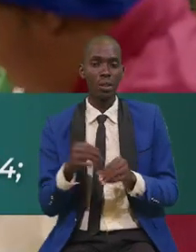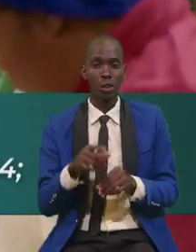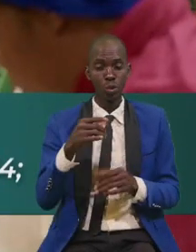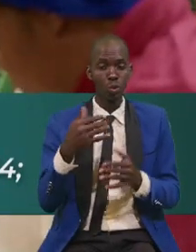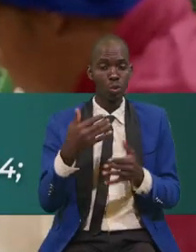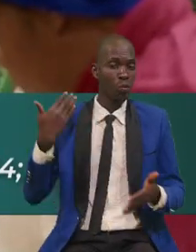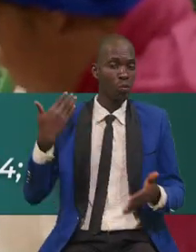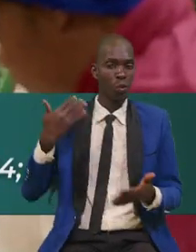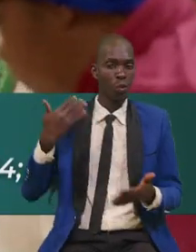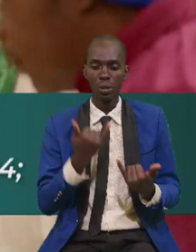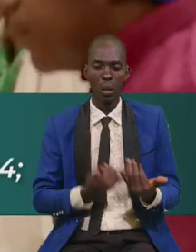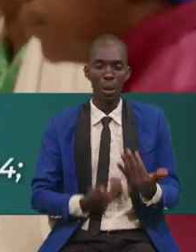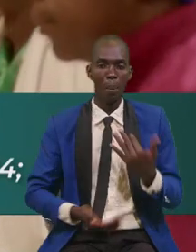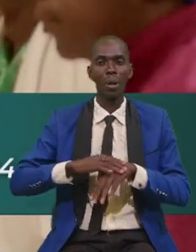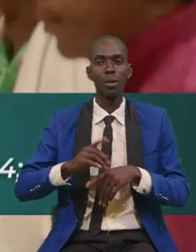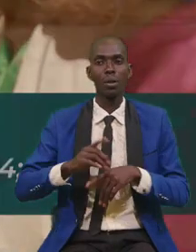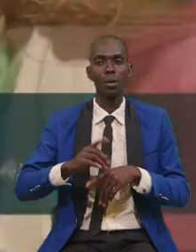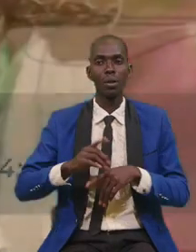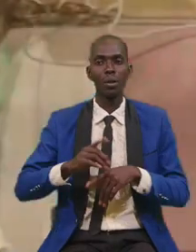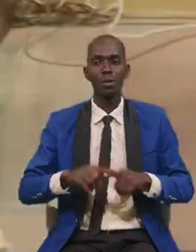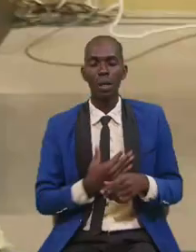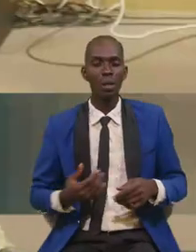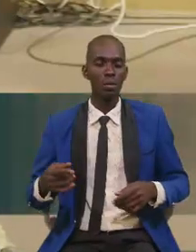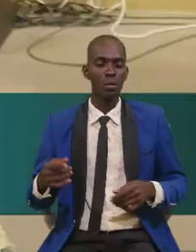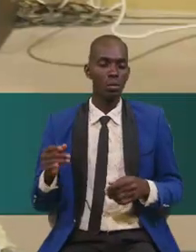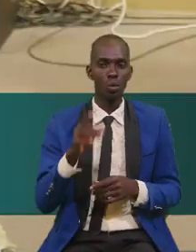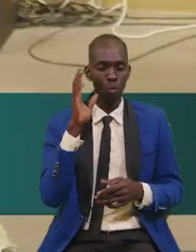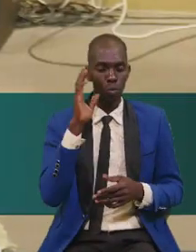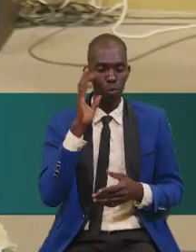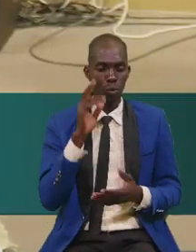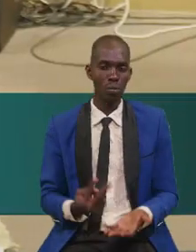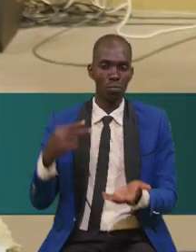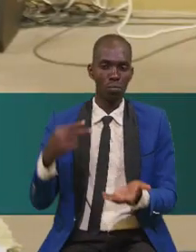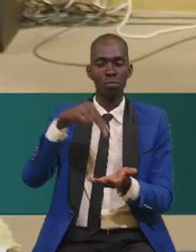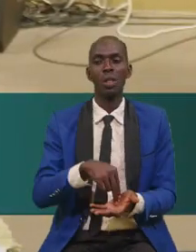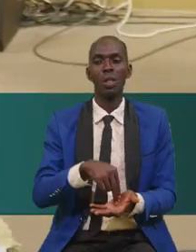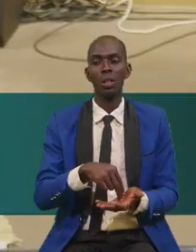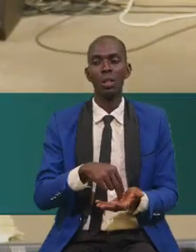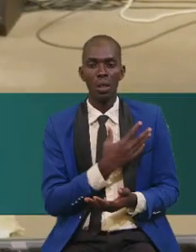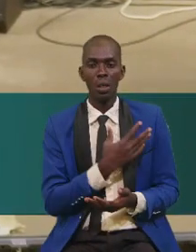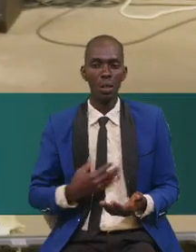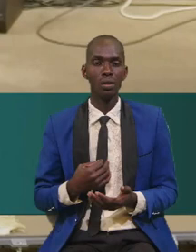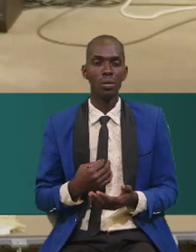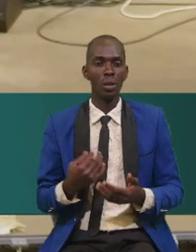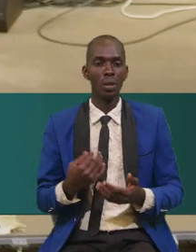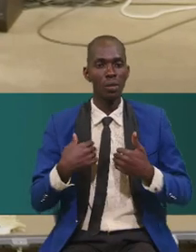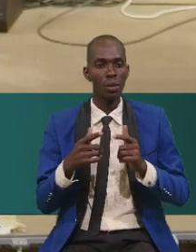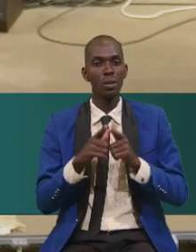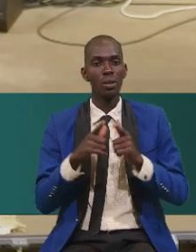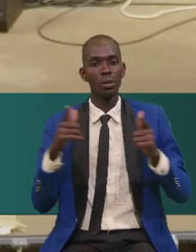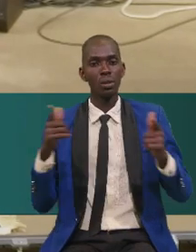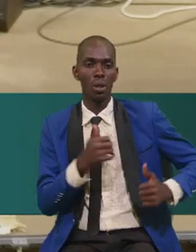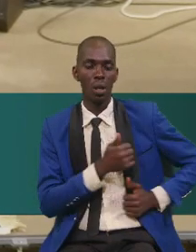stood up. You are going to stand up upon your feet, an exceeding great army. An